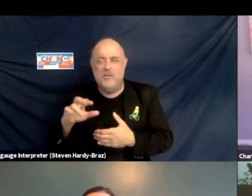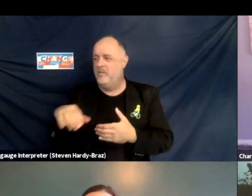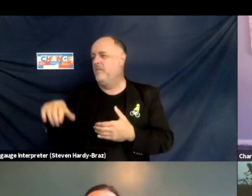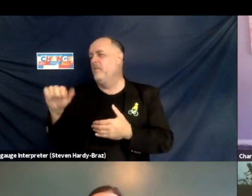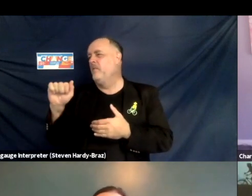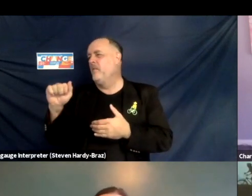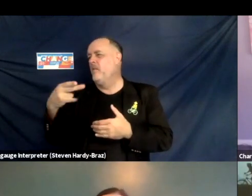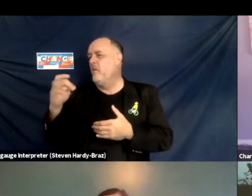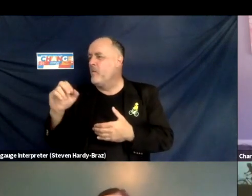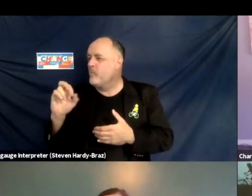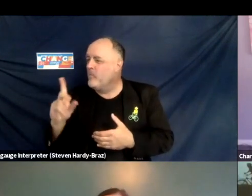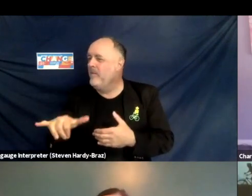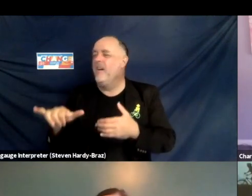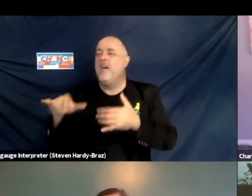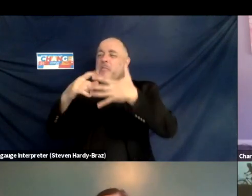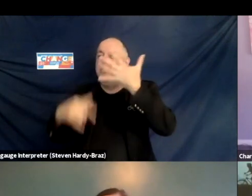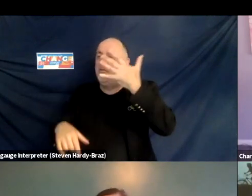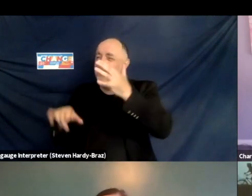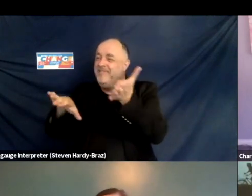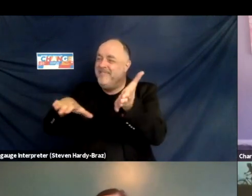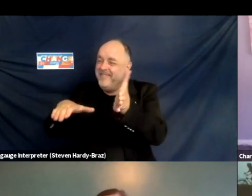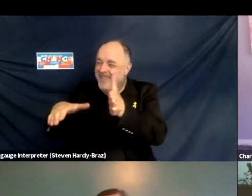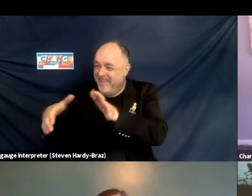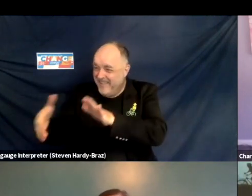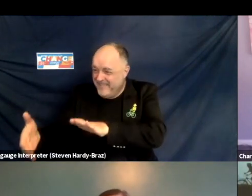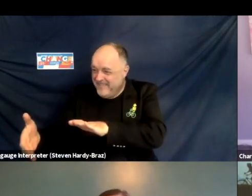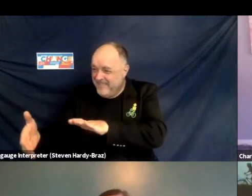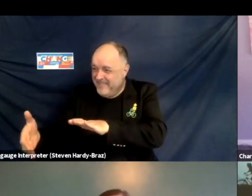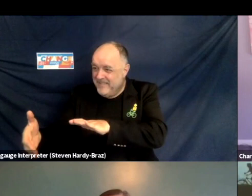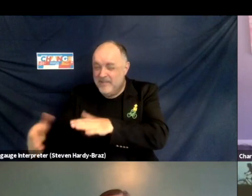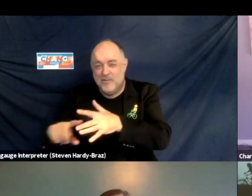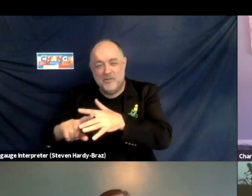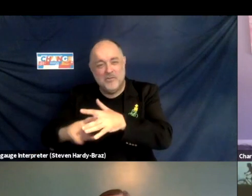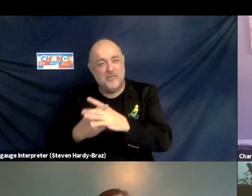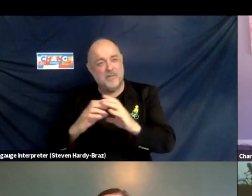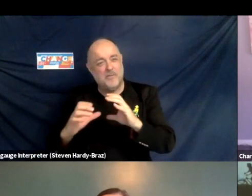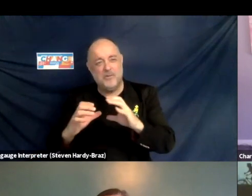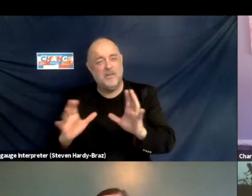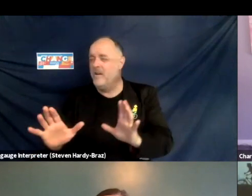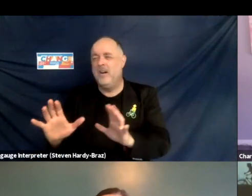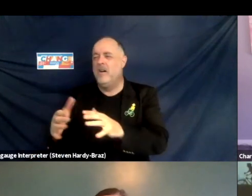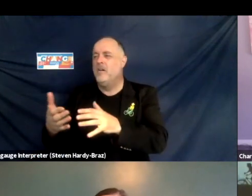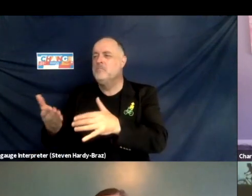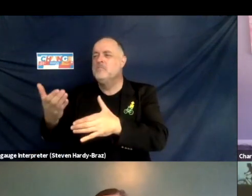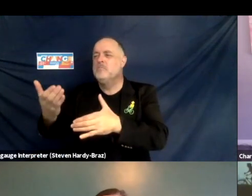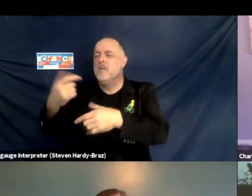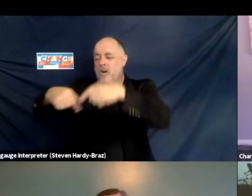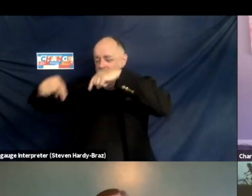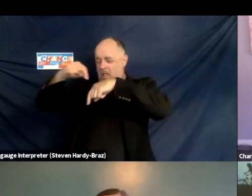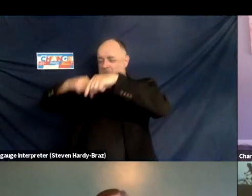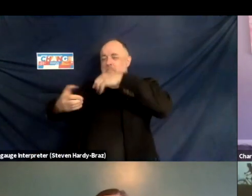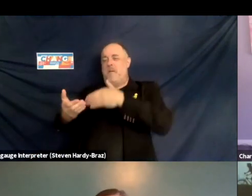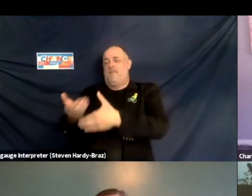about these issues. What I love about my story is that I talked about that before that happened. See, moving